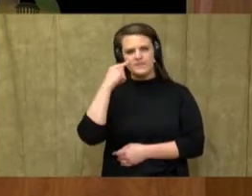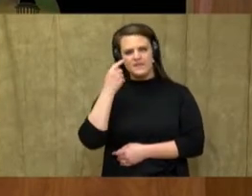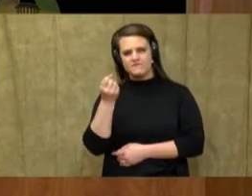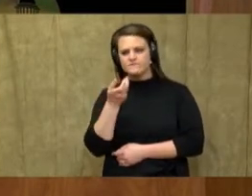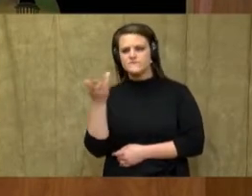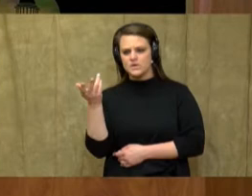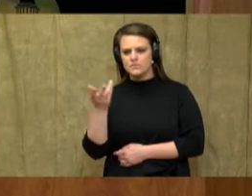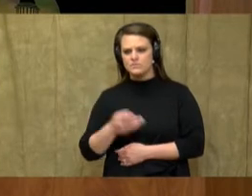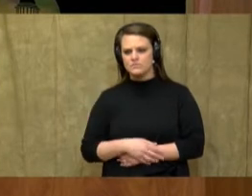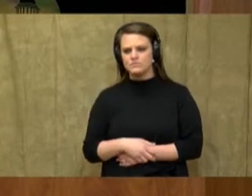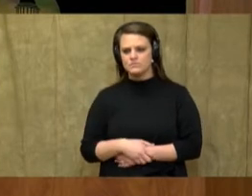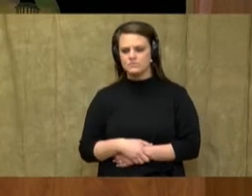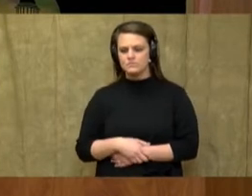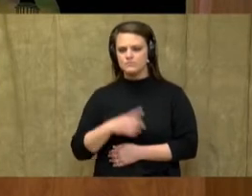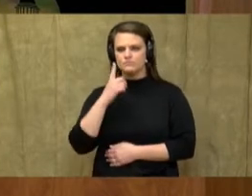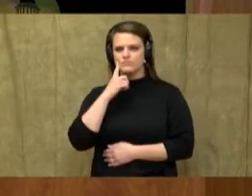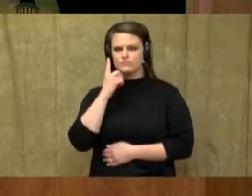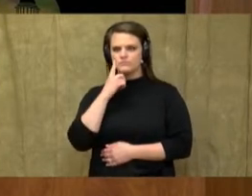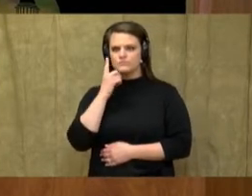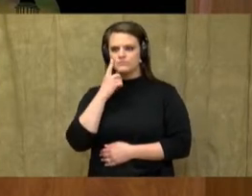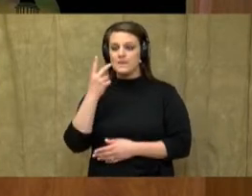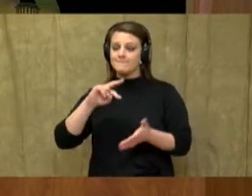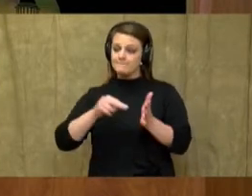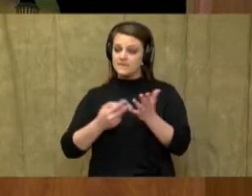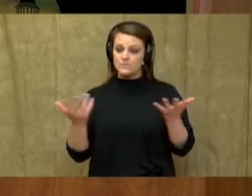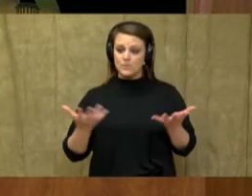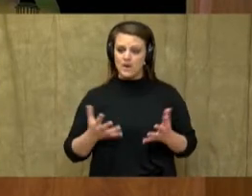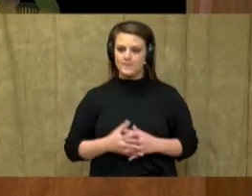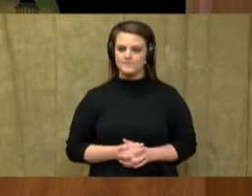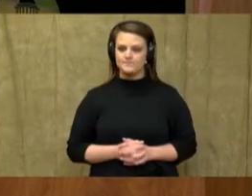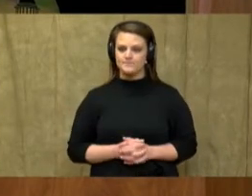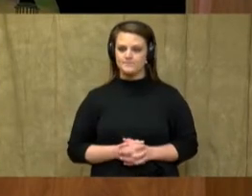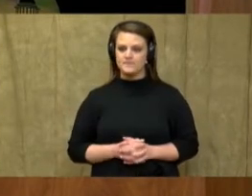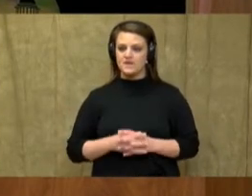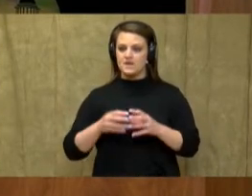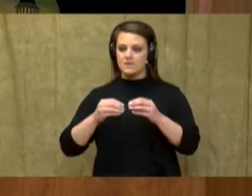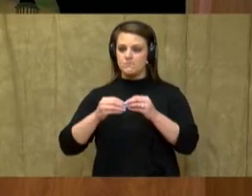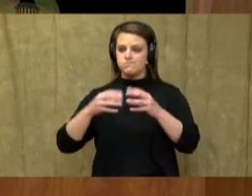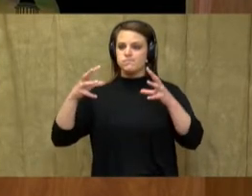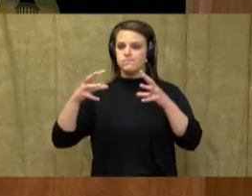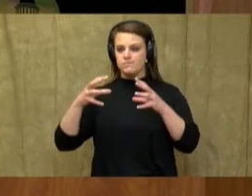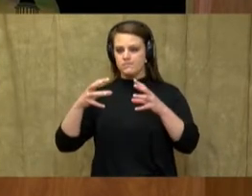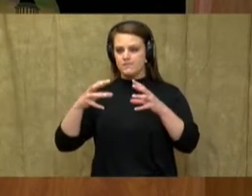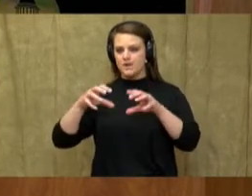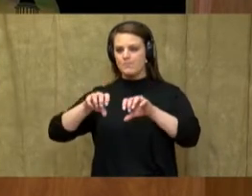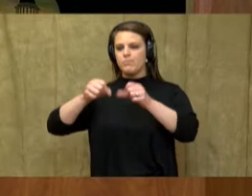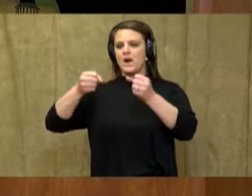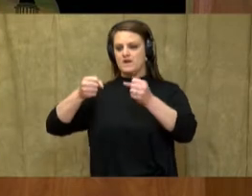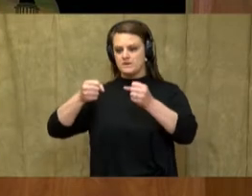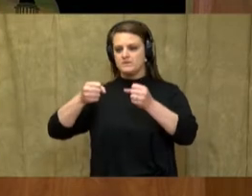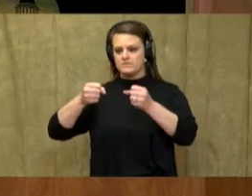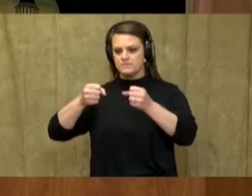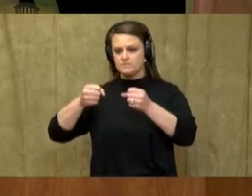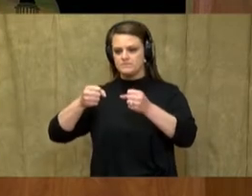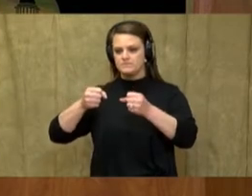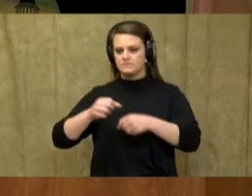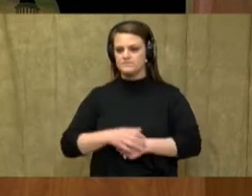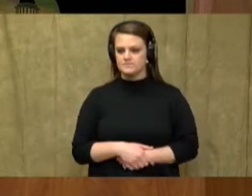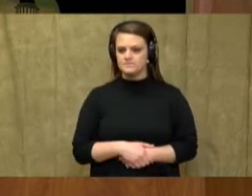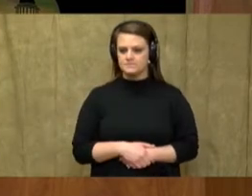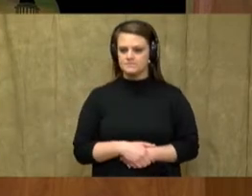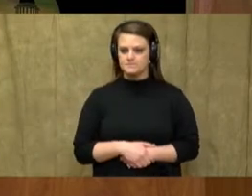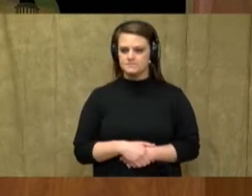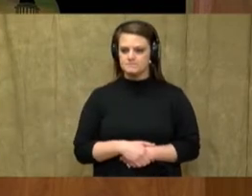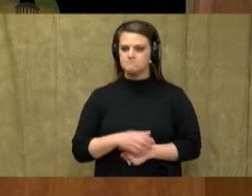few. Let's see what it means. It means to burst or to break.